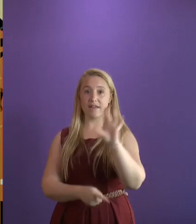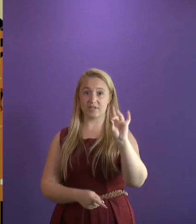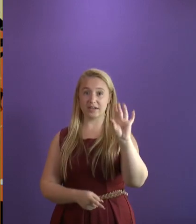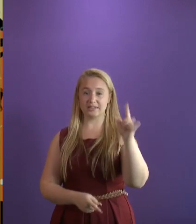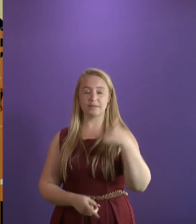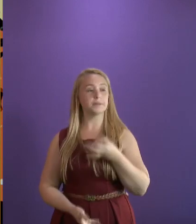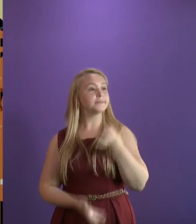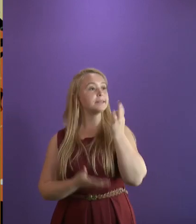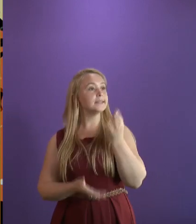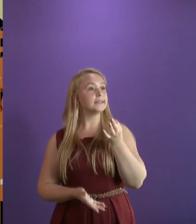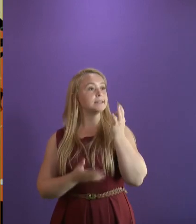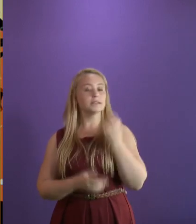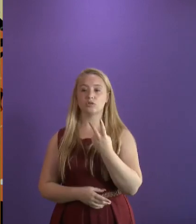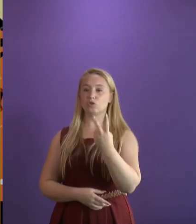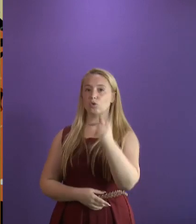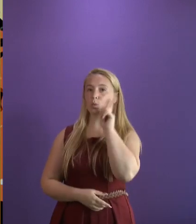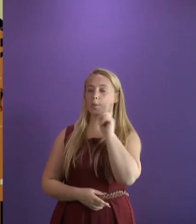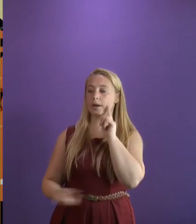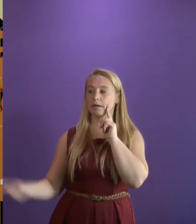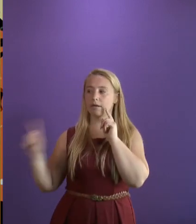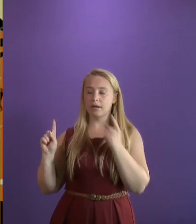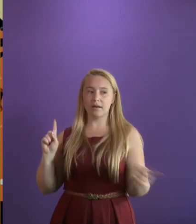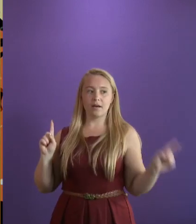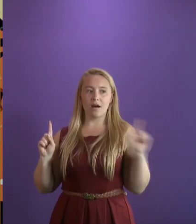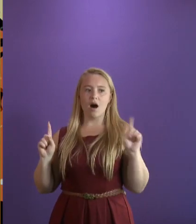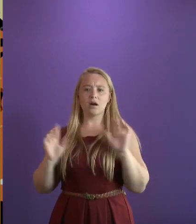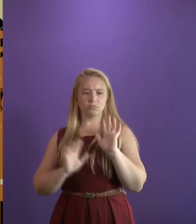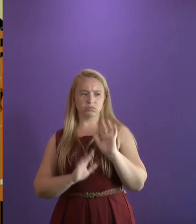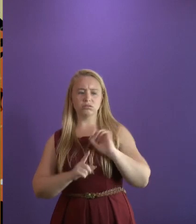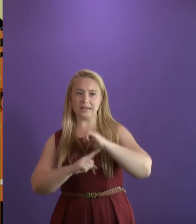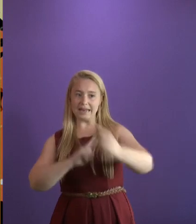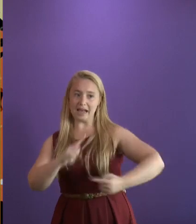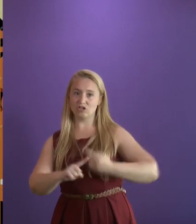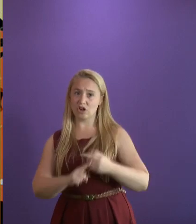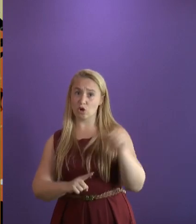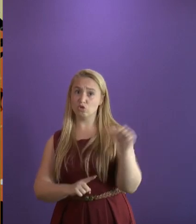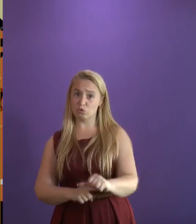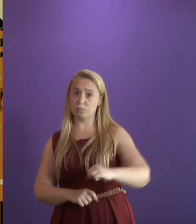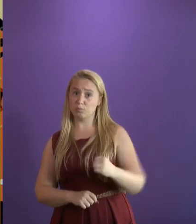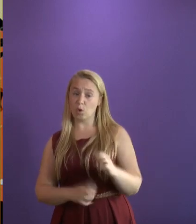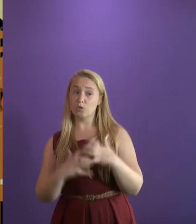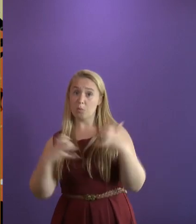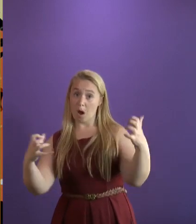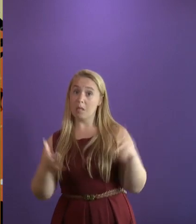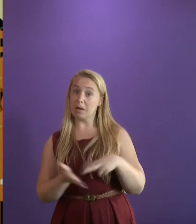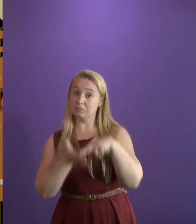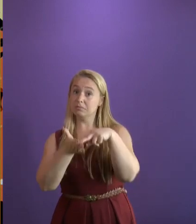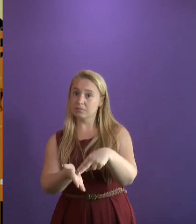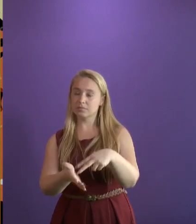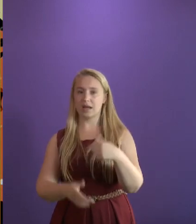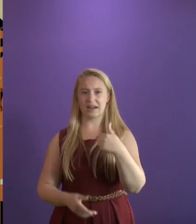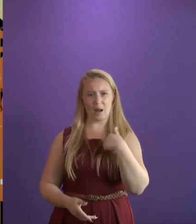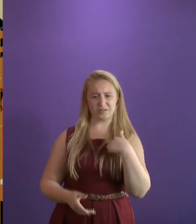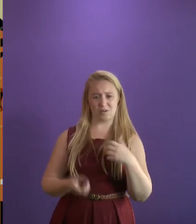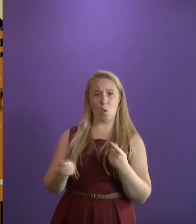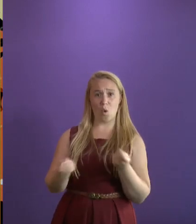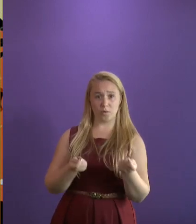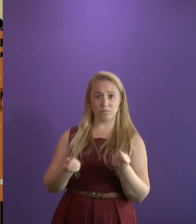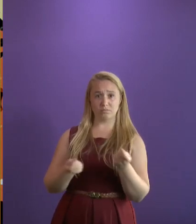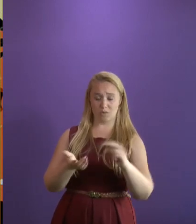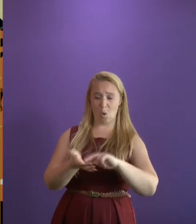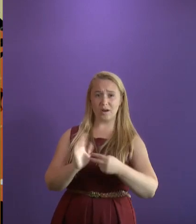during the break, and these 2 women sidled up next to me. They're like, next year, you should stand for the Scottish Parliament. And I was a national organiser for the party at the time, thinking,